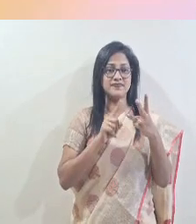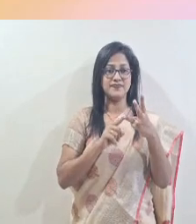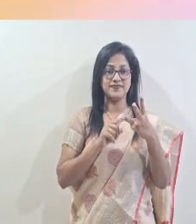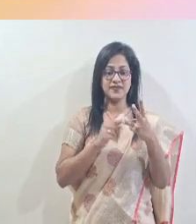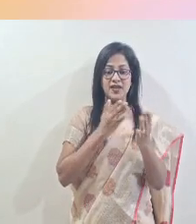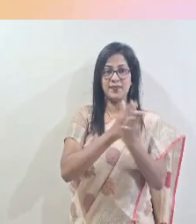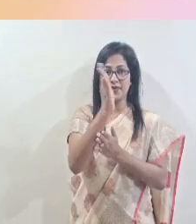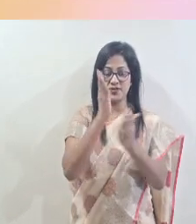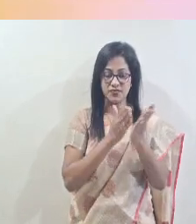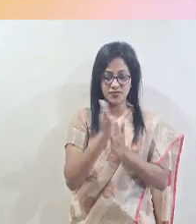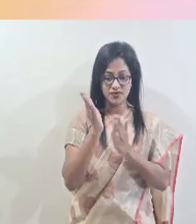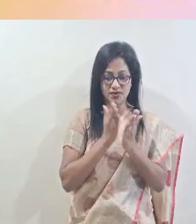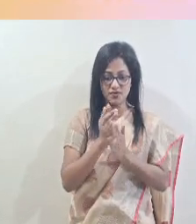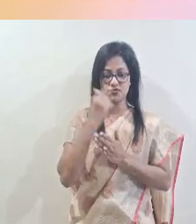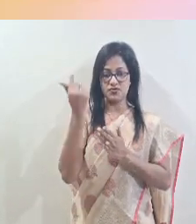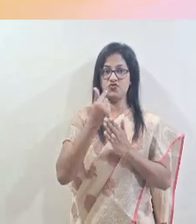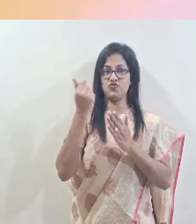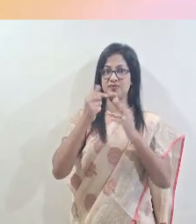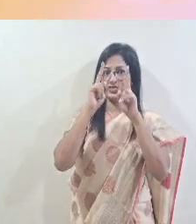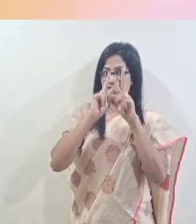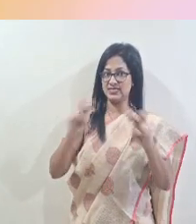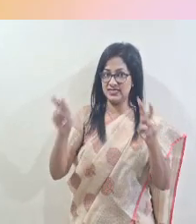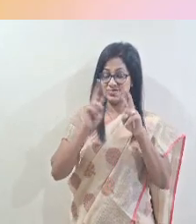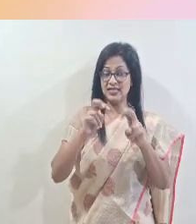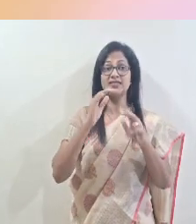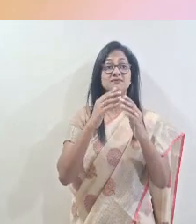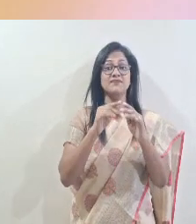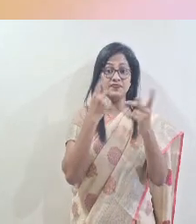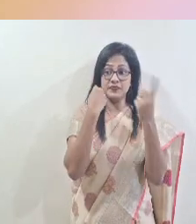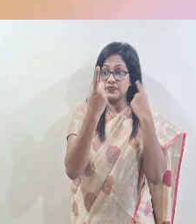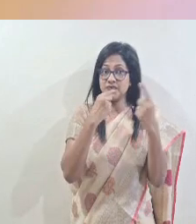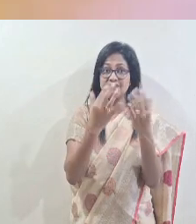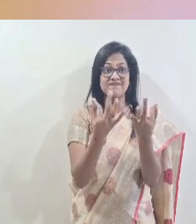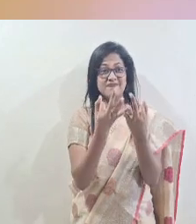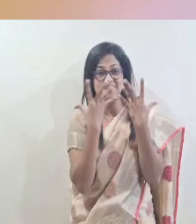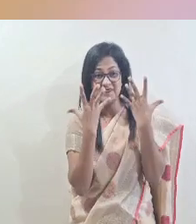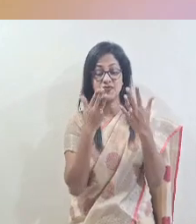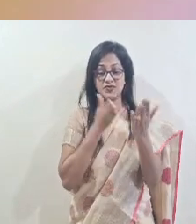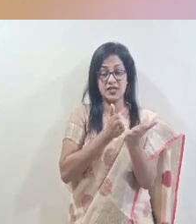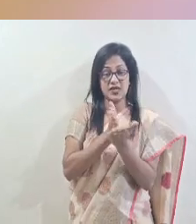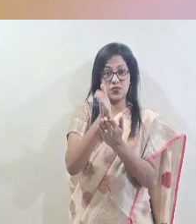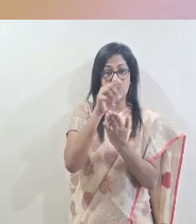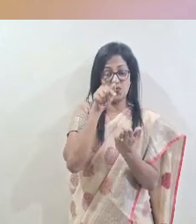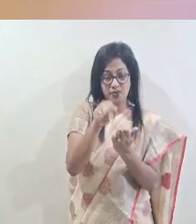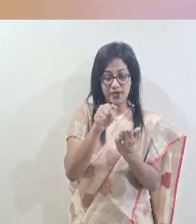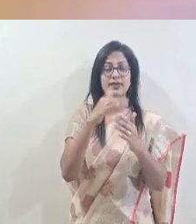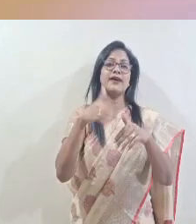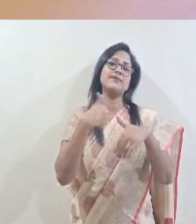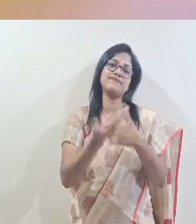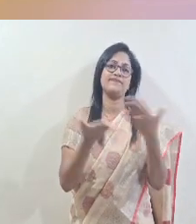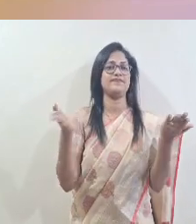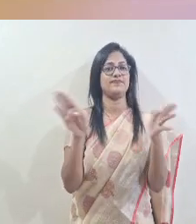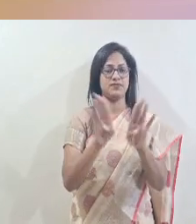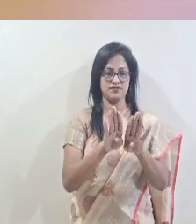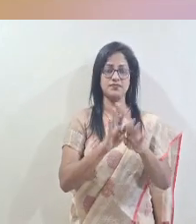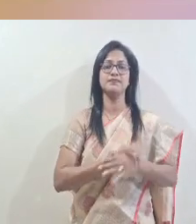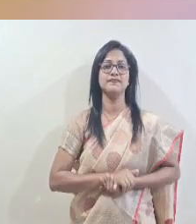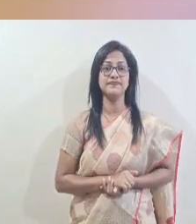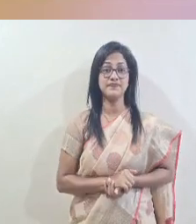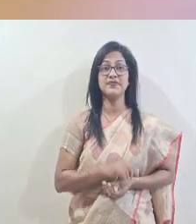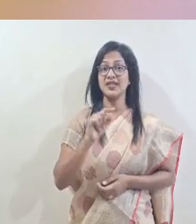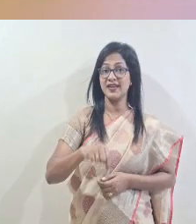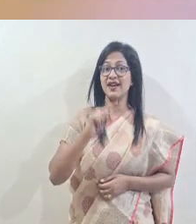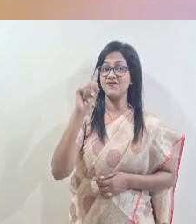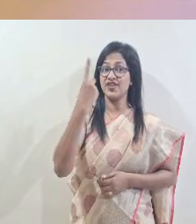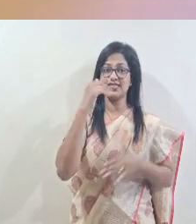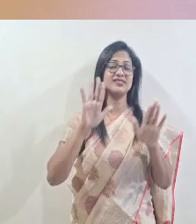the methodology used in this study, then we'll measure the efficiency of that methodology, and we'll conclude. So